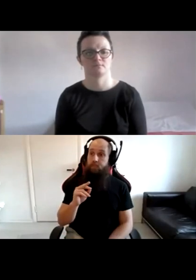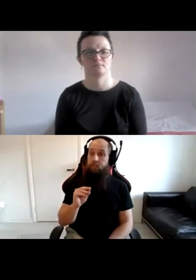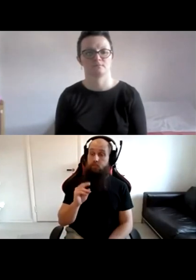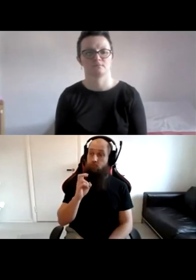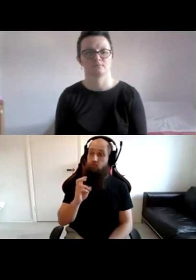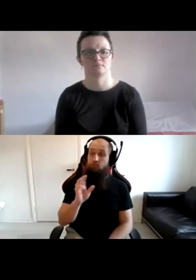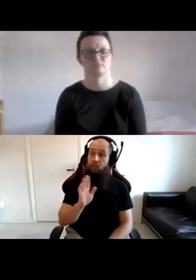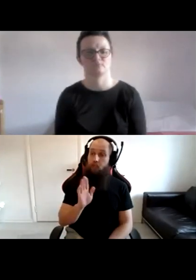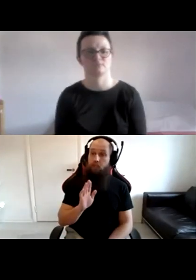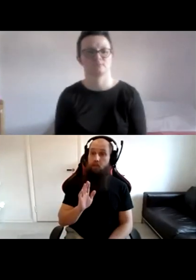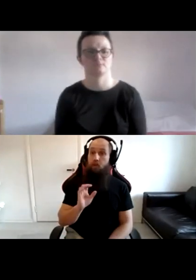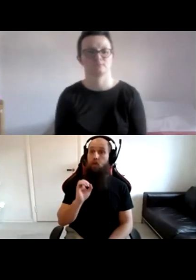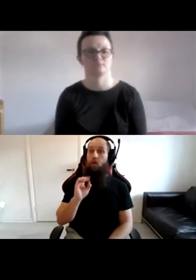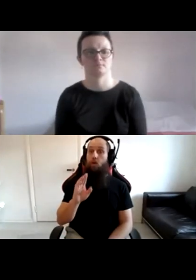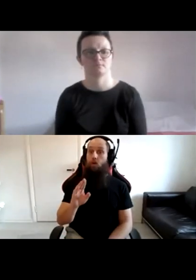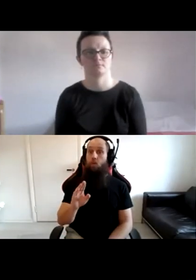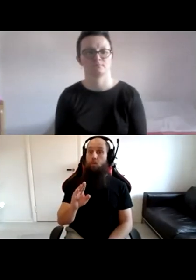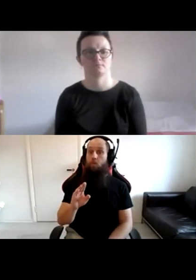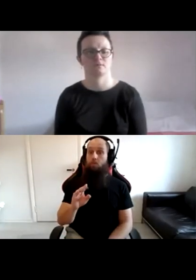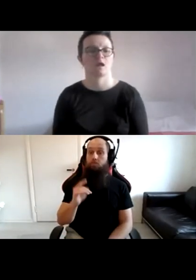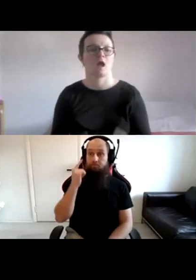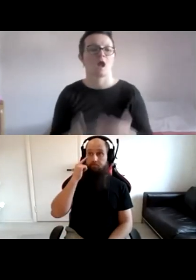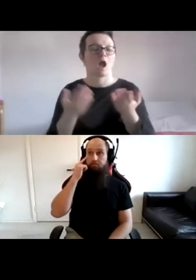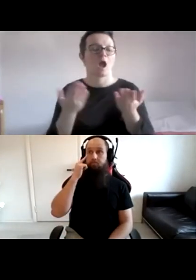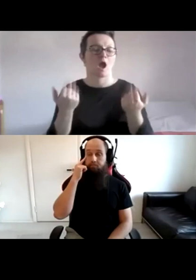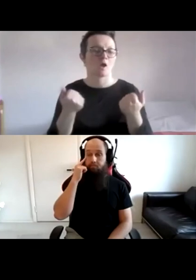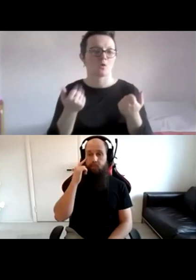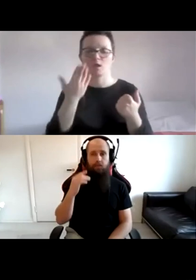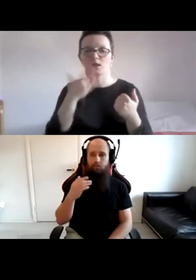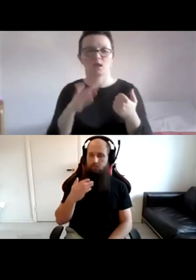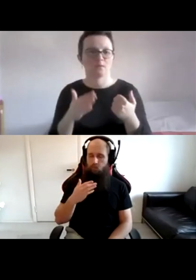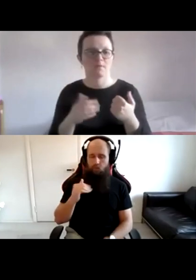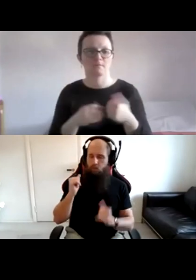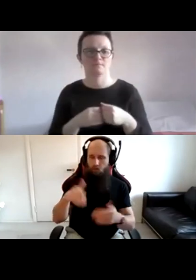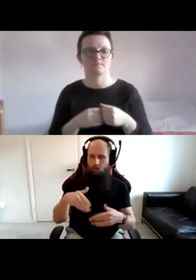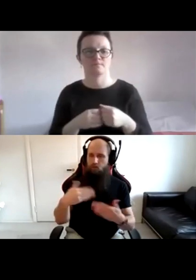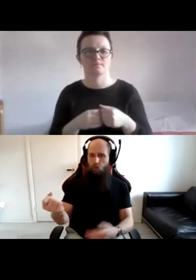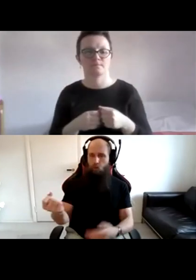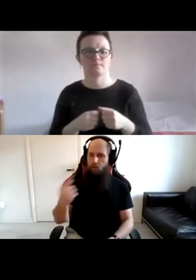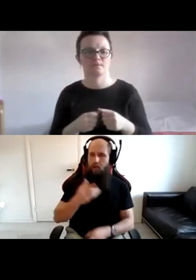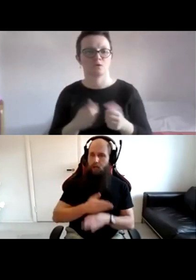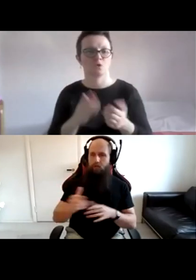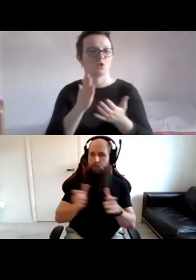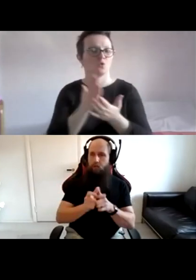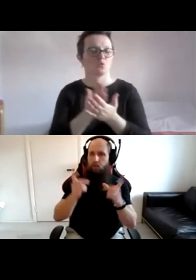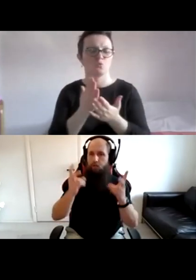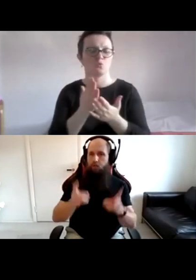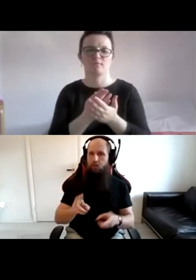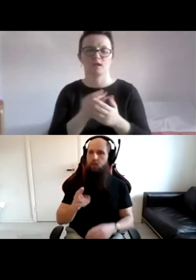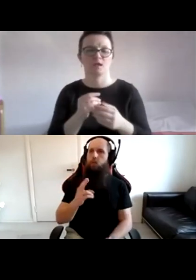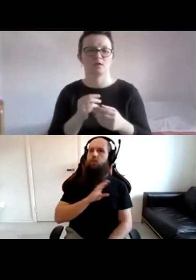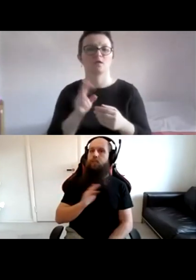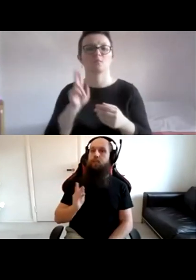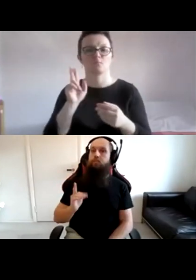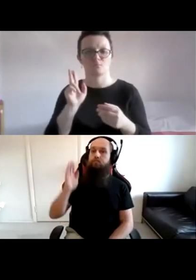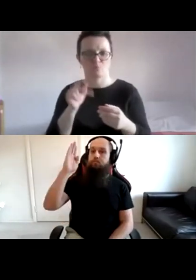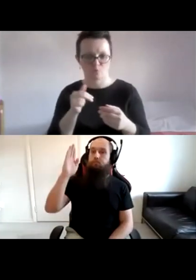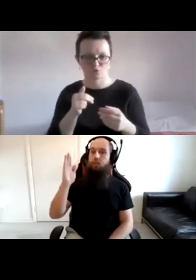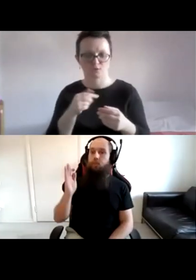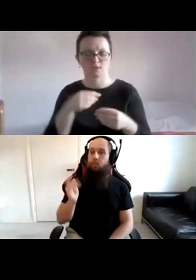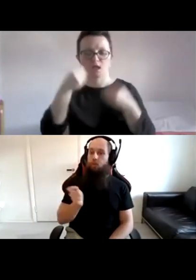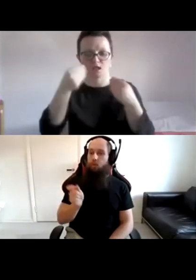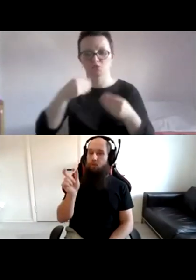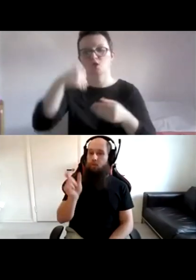And if not, they can always share that with us after this meeting as well. Now I see a raised hand.